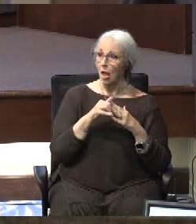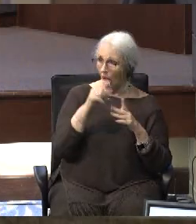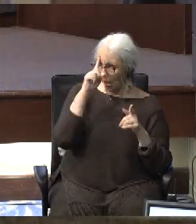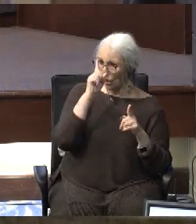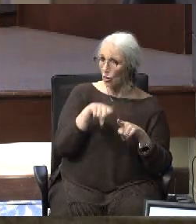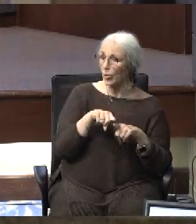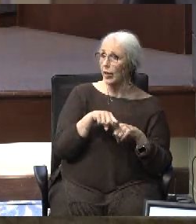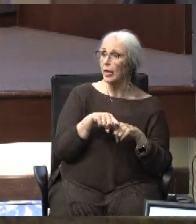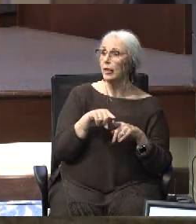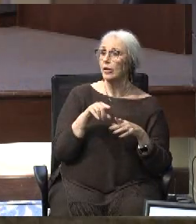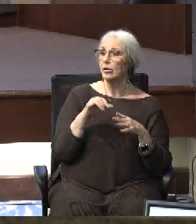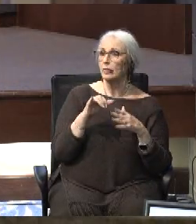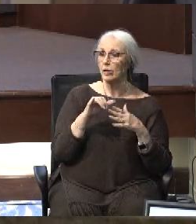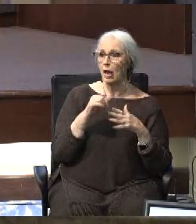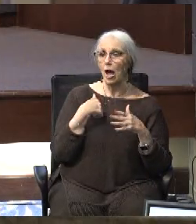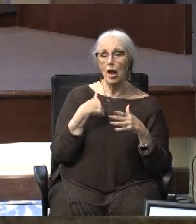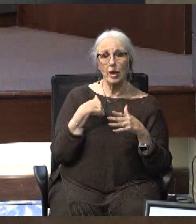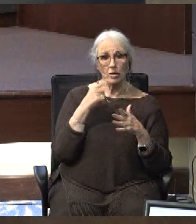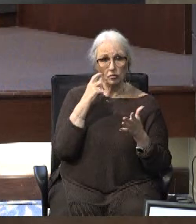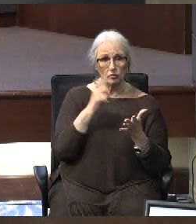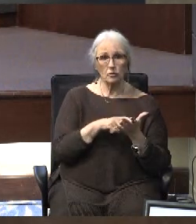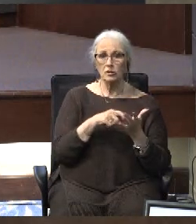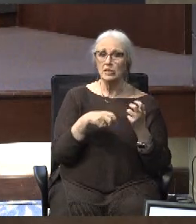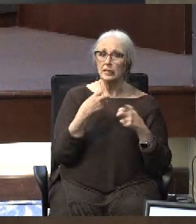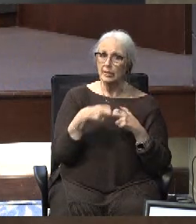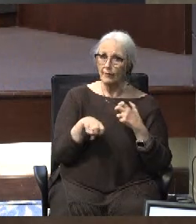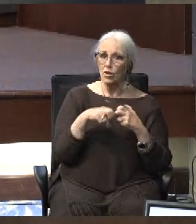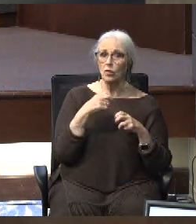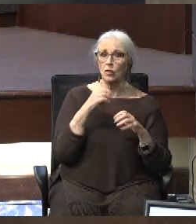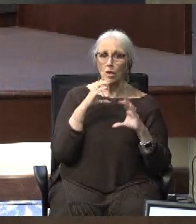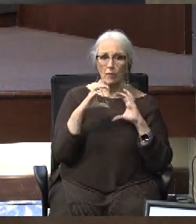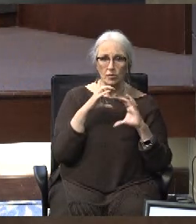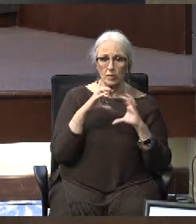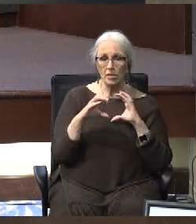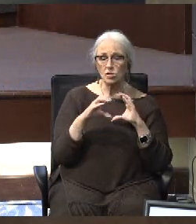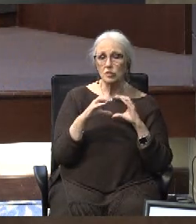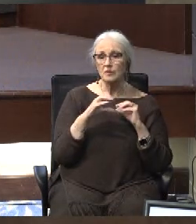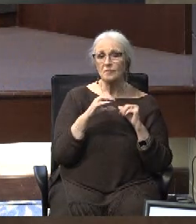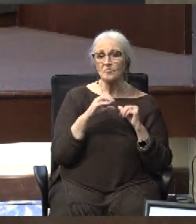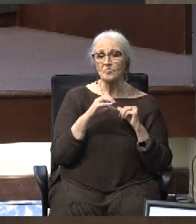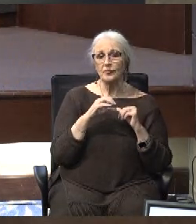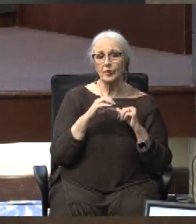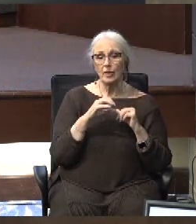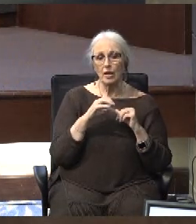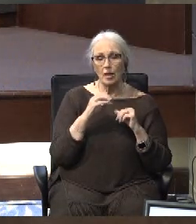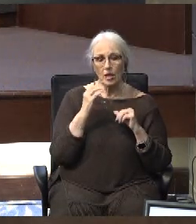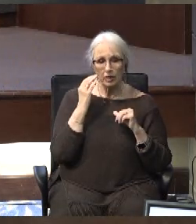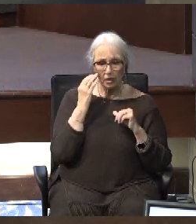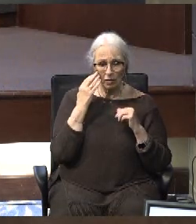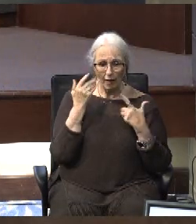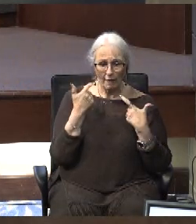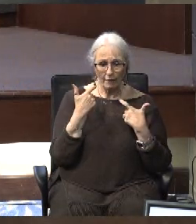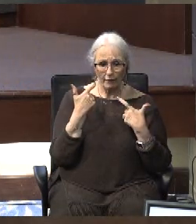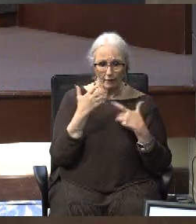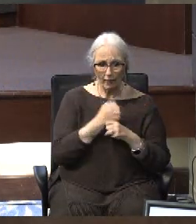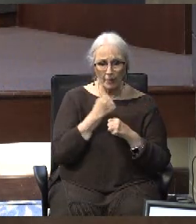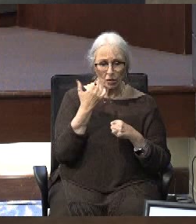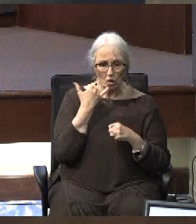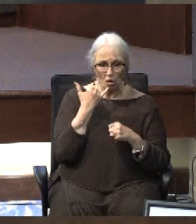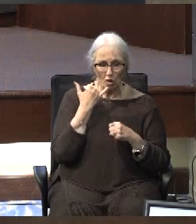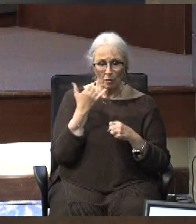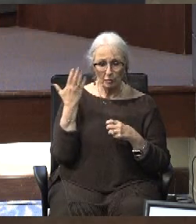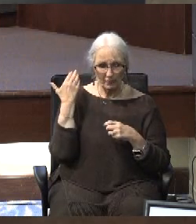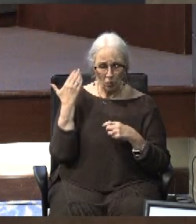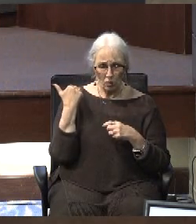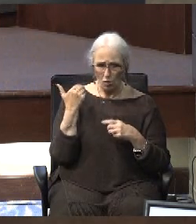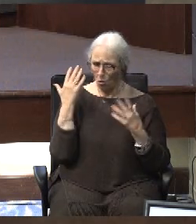agree. I think that's and I just acknowledge the difficulty of this conversation because I've gotten that call, but I've also gotten the call probably more times than that